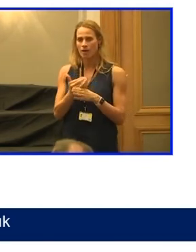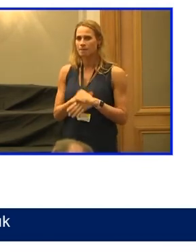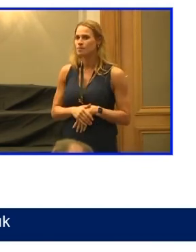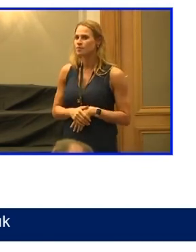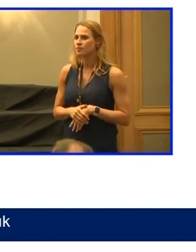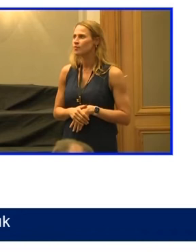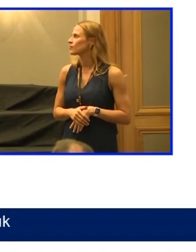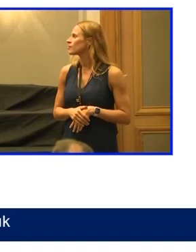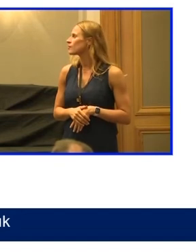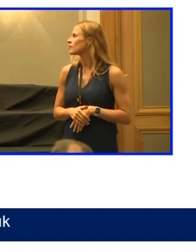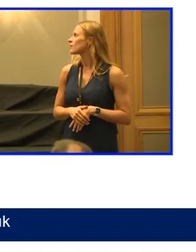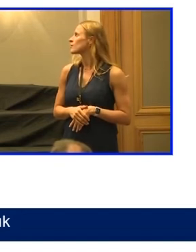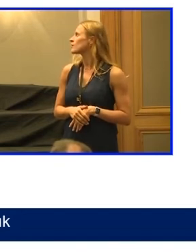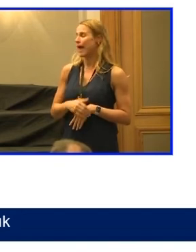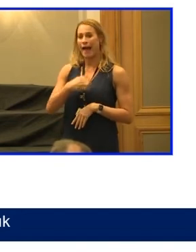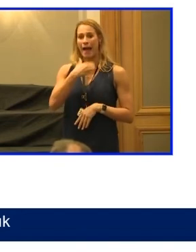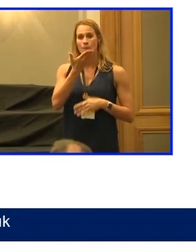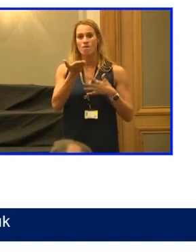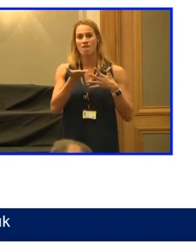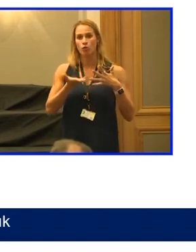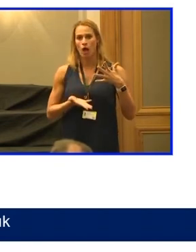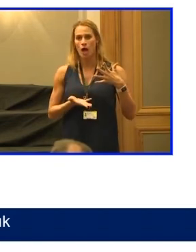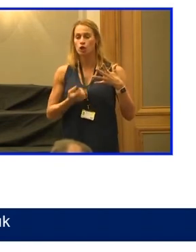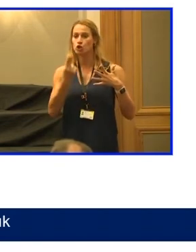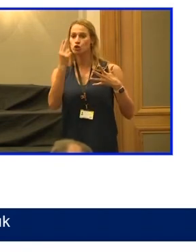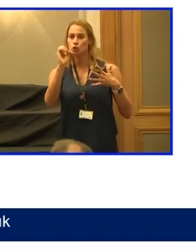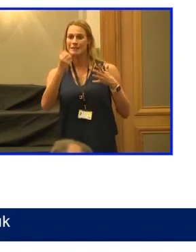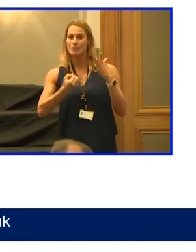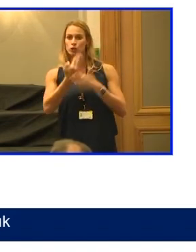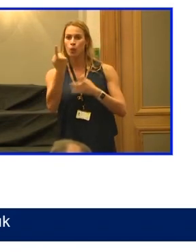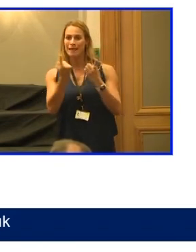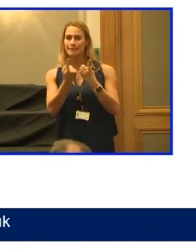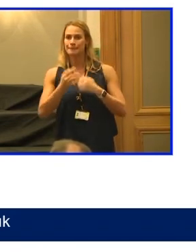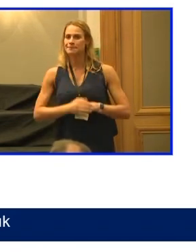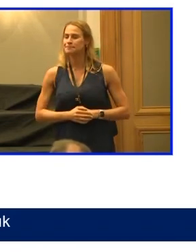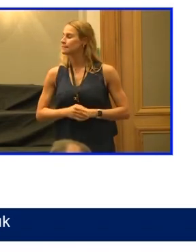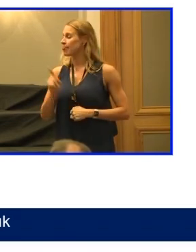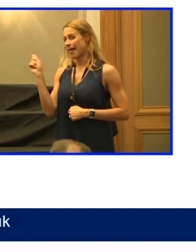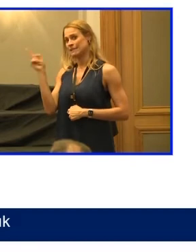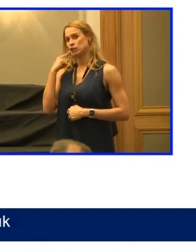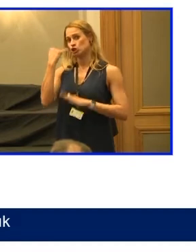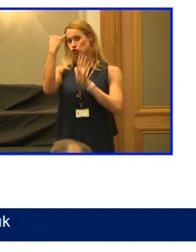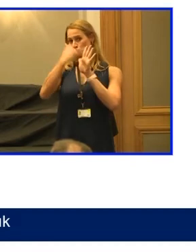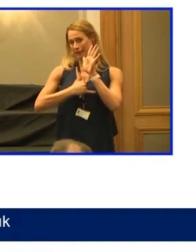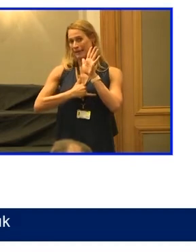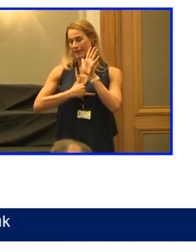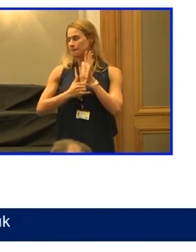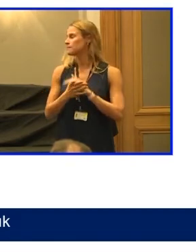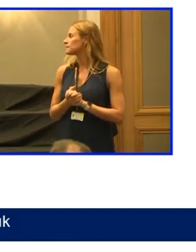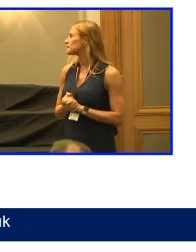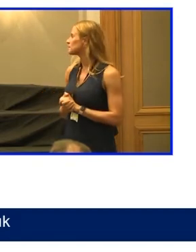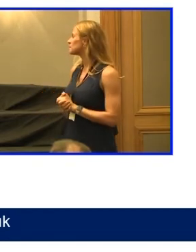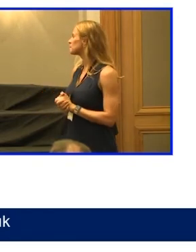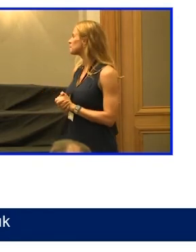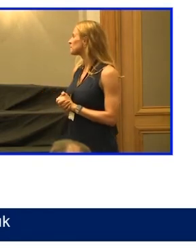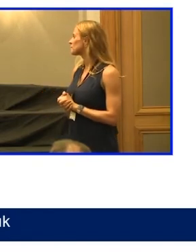10 apps, right, 20 new items. Is that's the screen reader on it. This is now an iPhone. Now, of course,